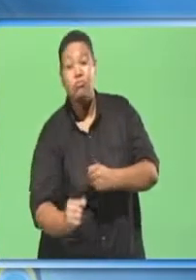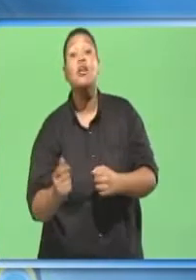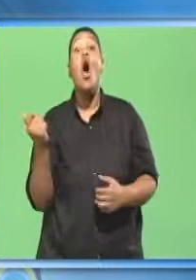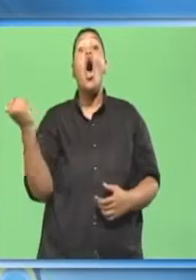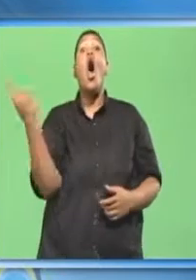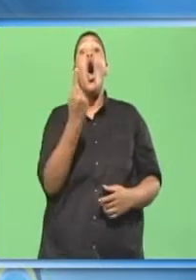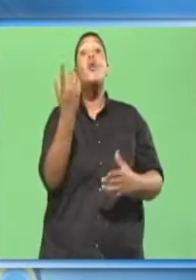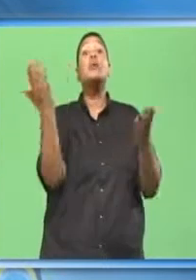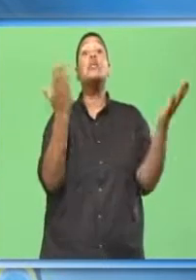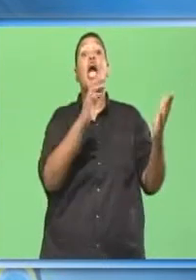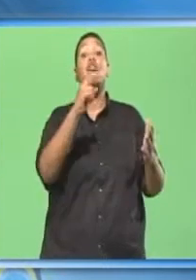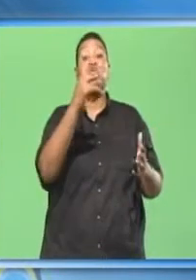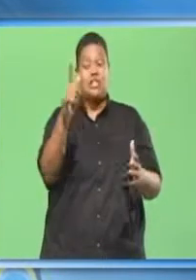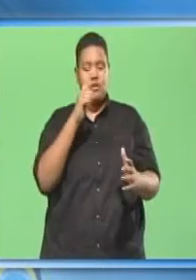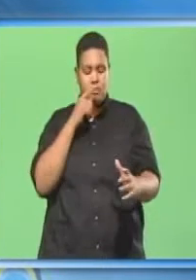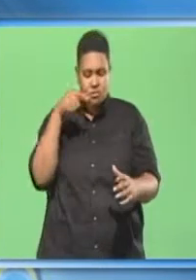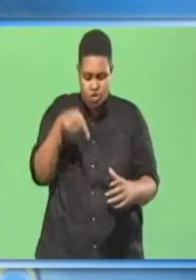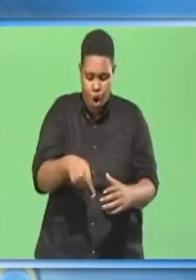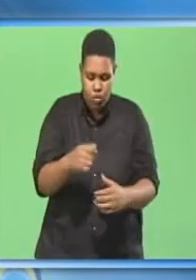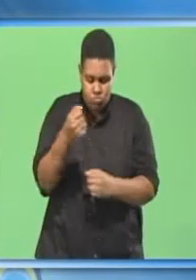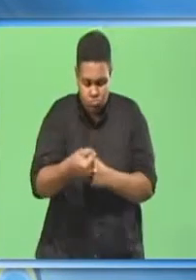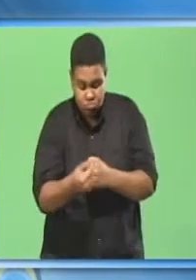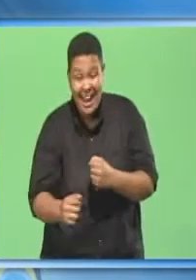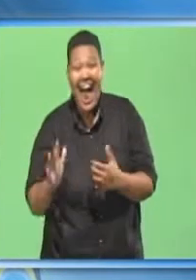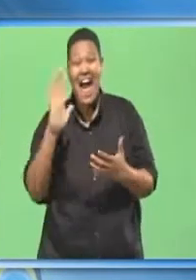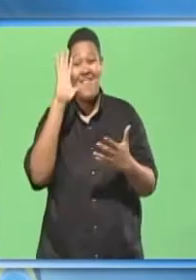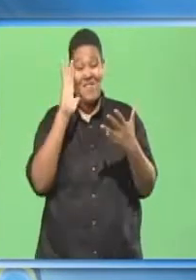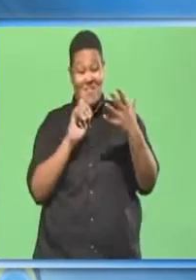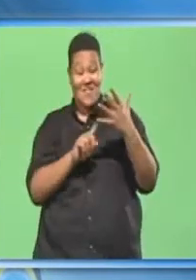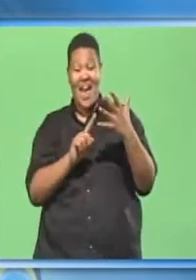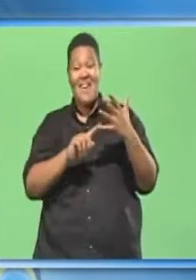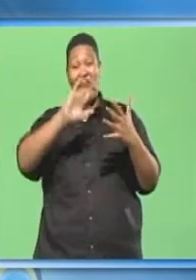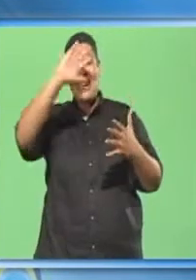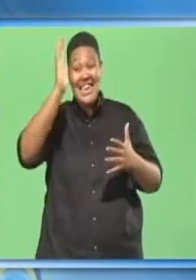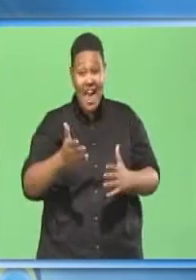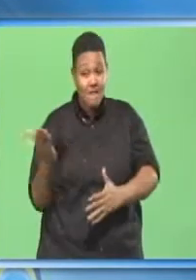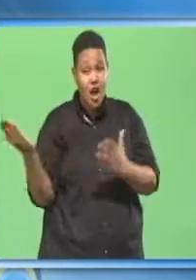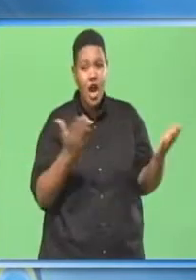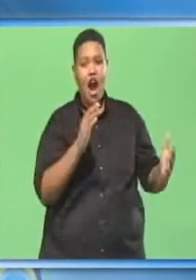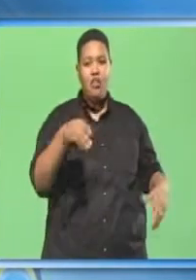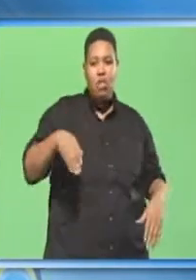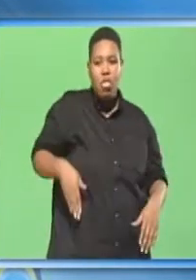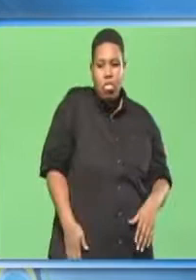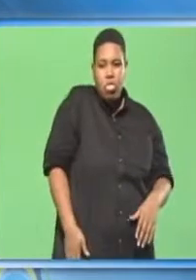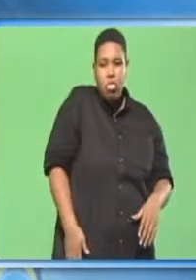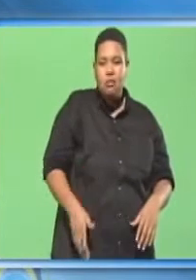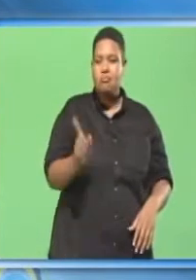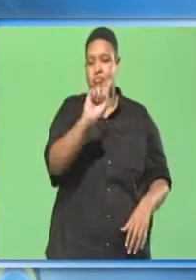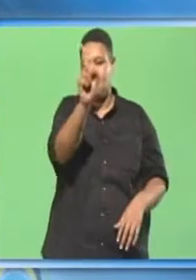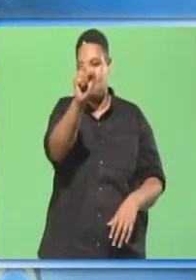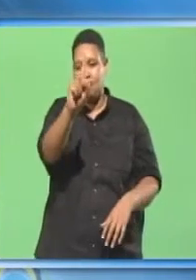with the cutting edge pointing down. And 5. Never carry chisels in your pocket.